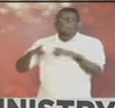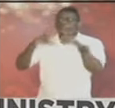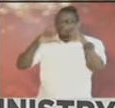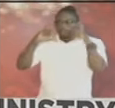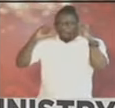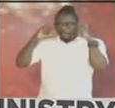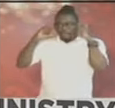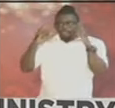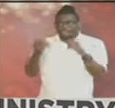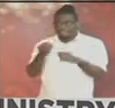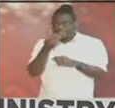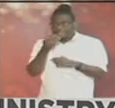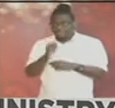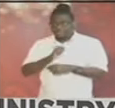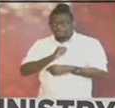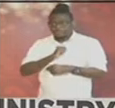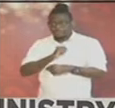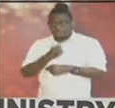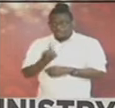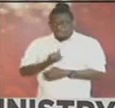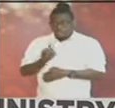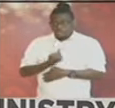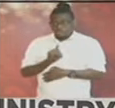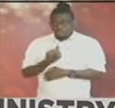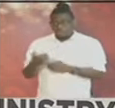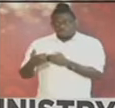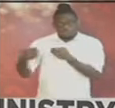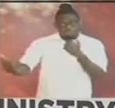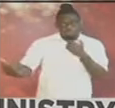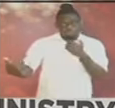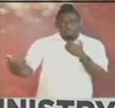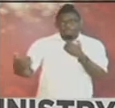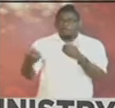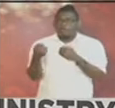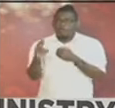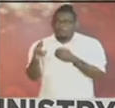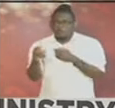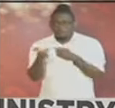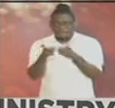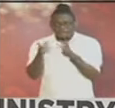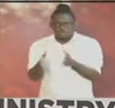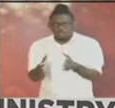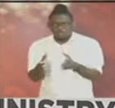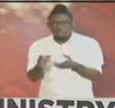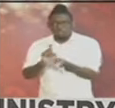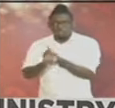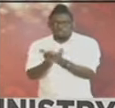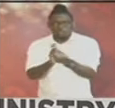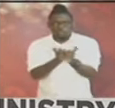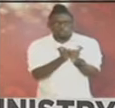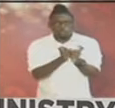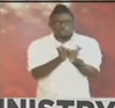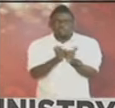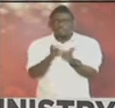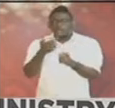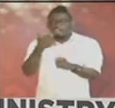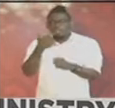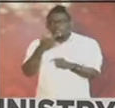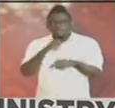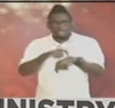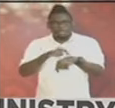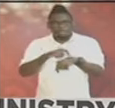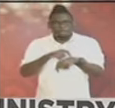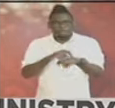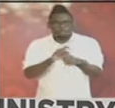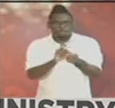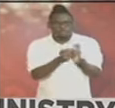yourself, arrange staggered eating times in your office, and when you are not